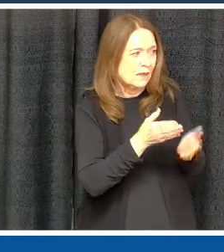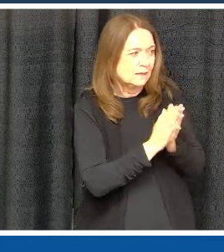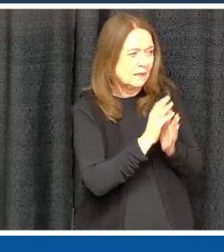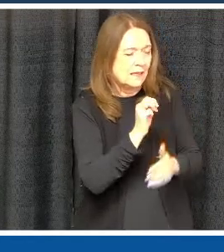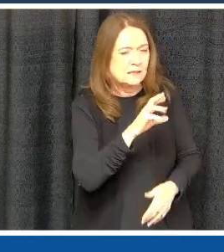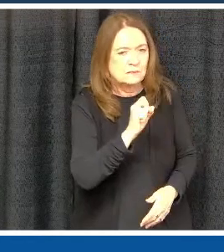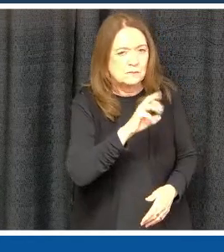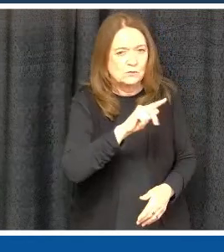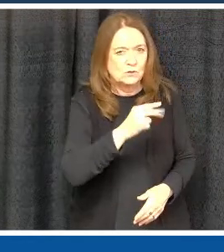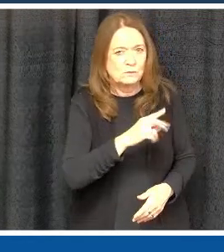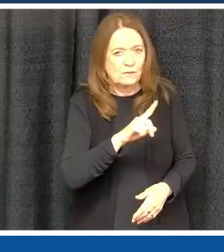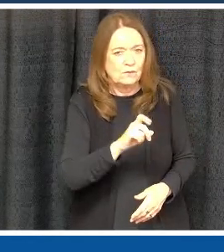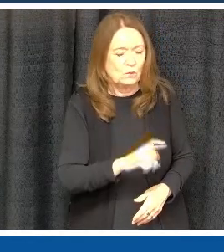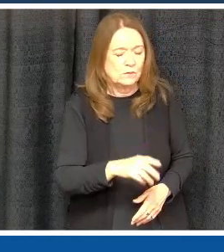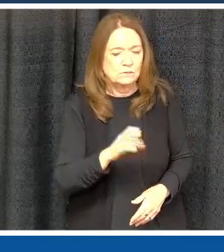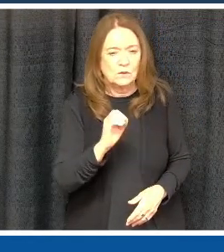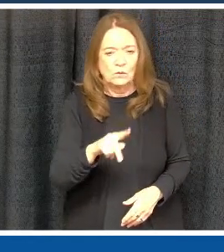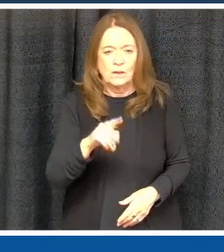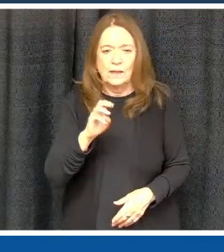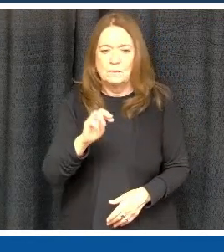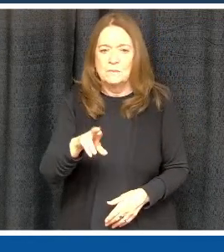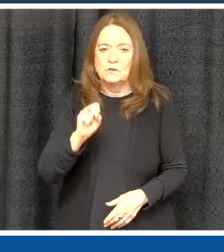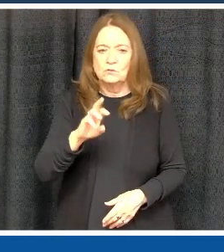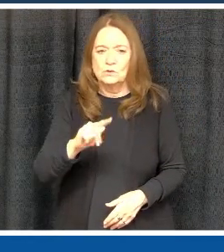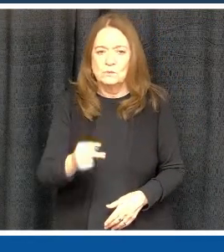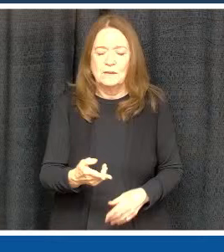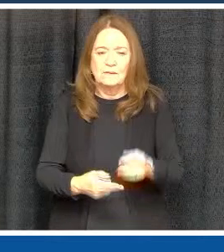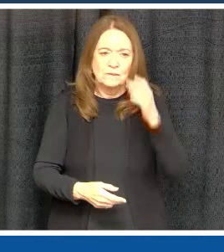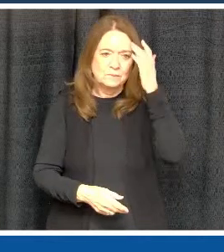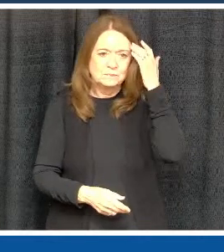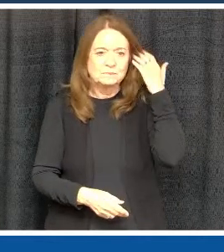Smith a question. Okay, Mr. Smith?